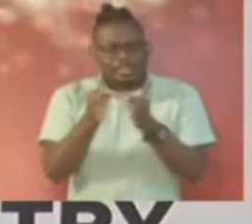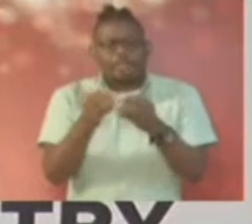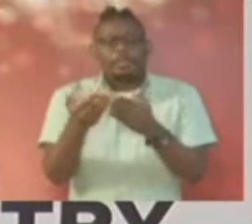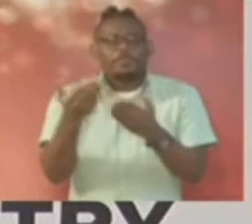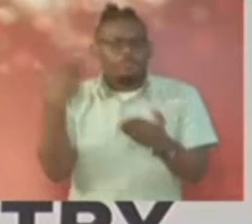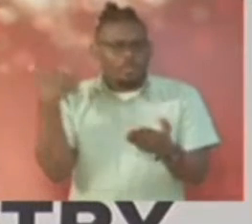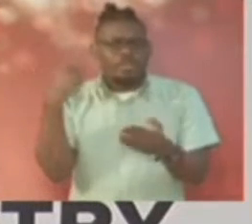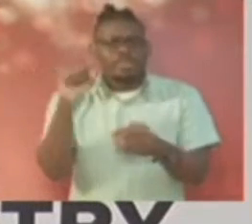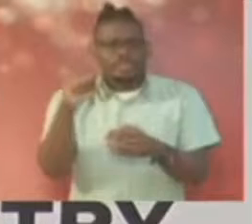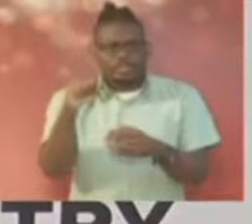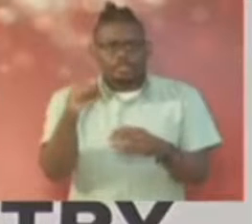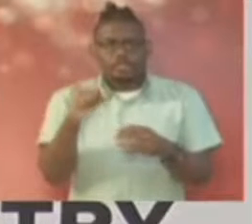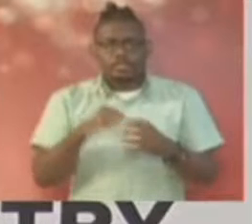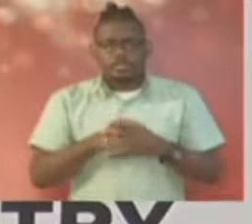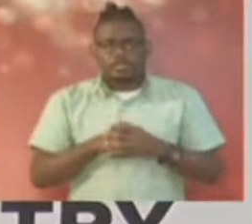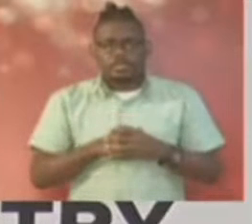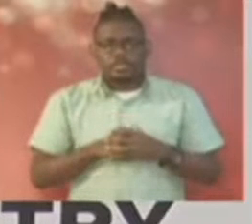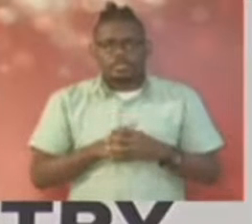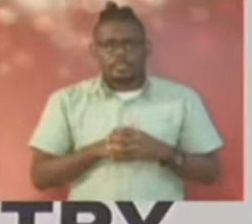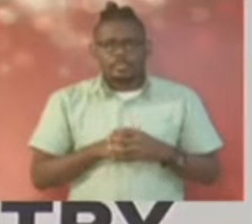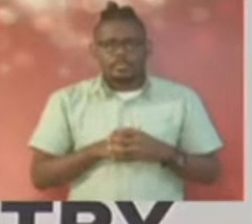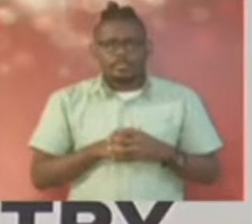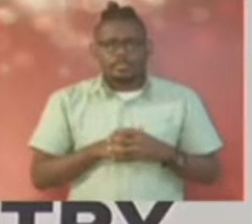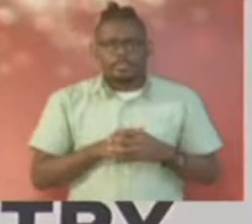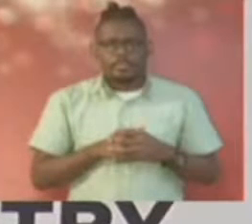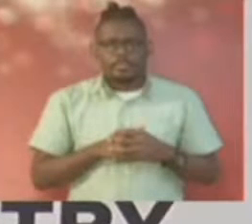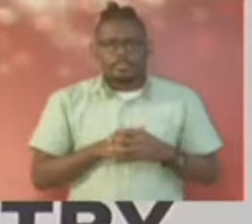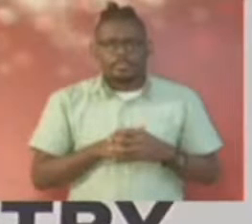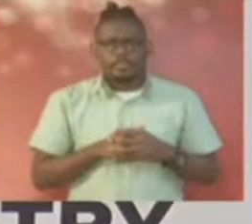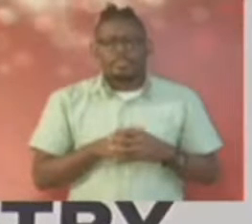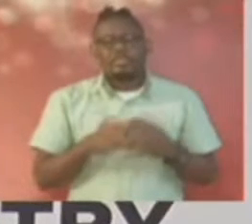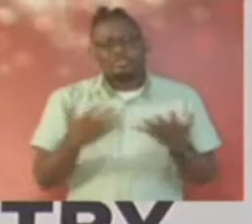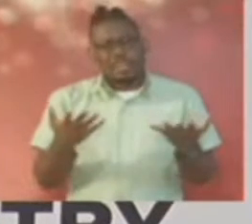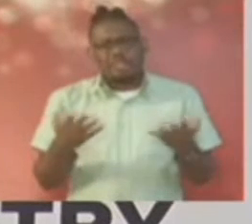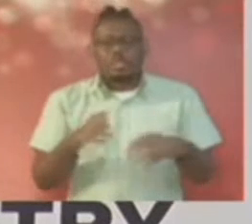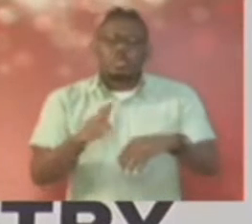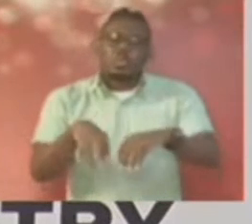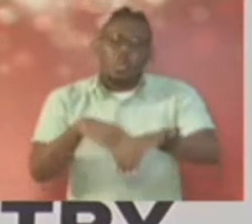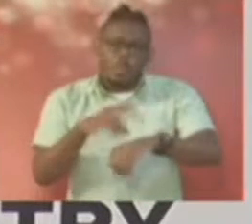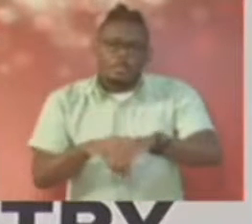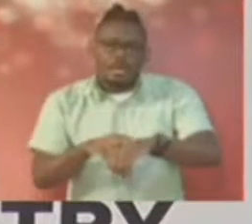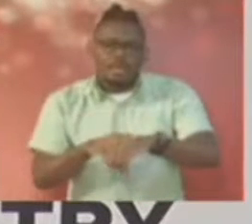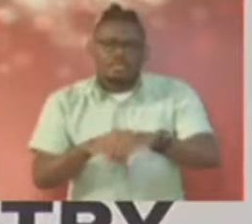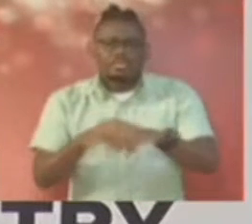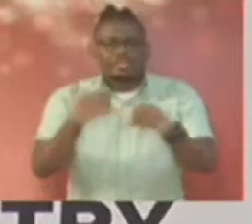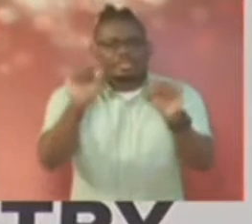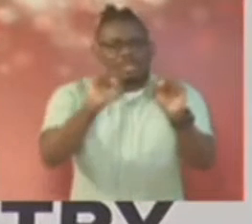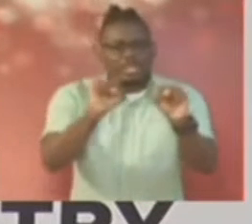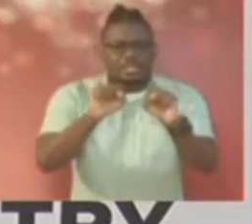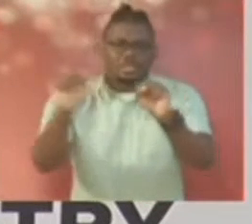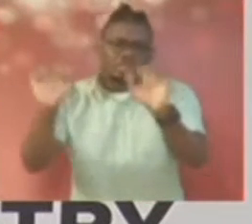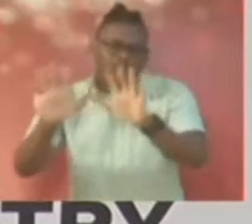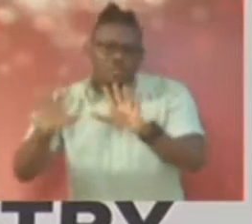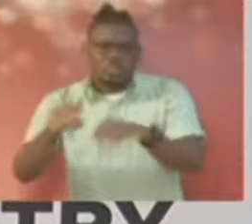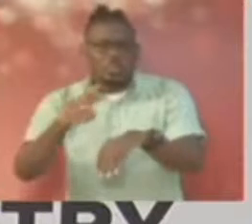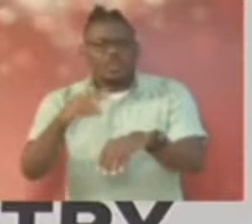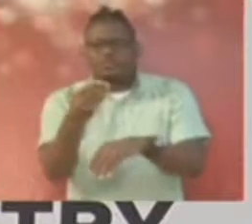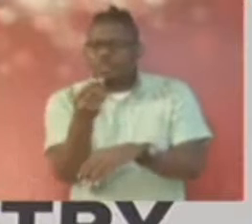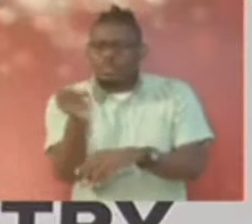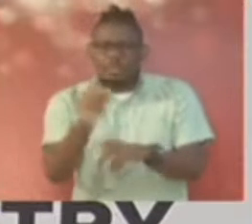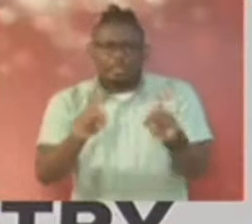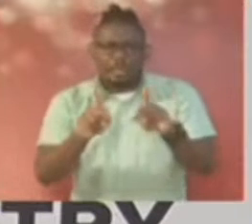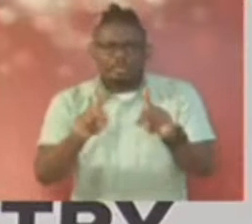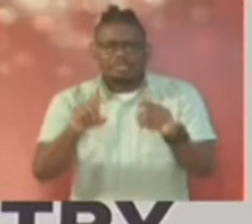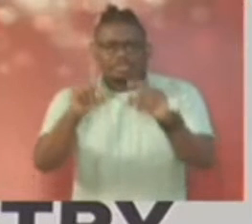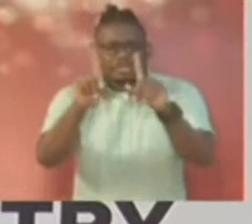well when he did his update a little while ago, that generally speaking, the trend has been we have decreased testing on the weekend just because